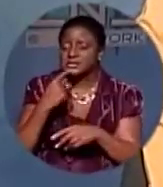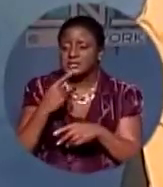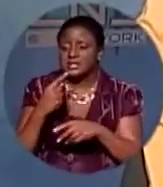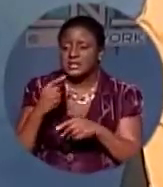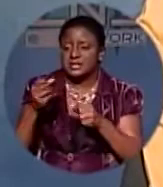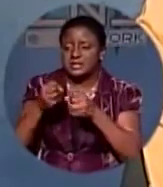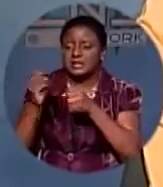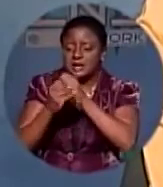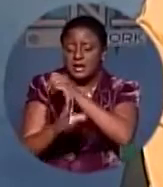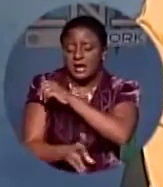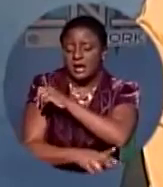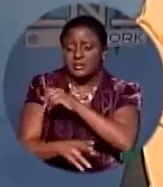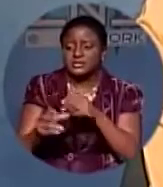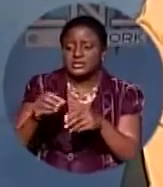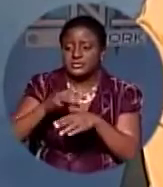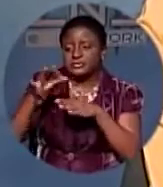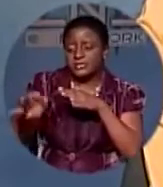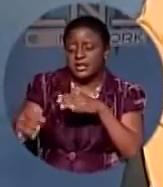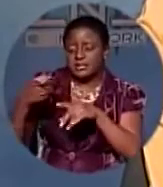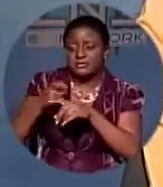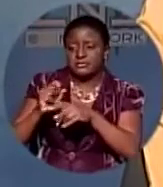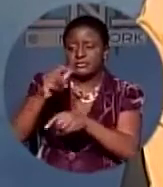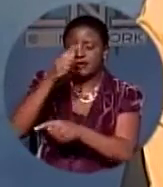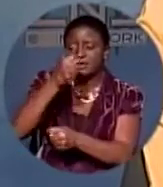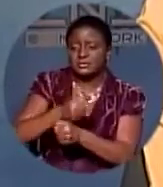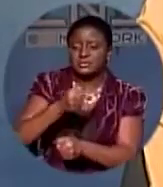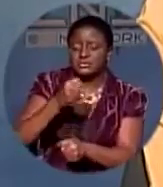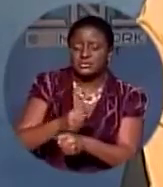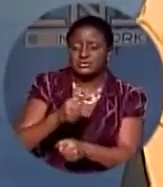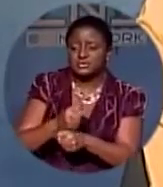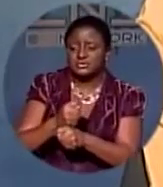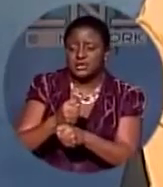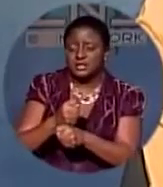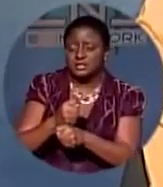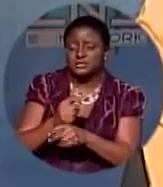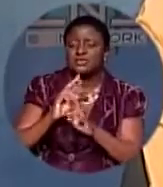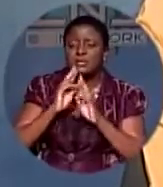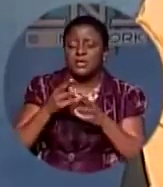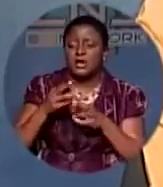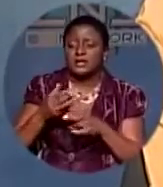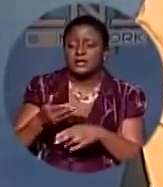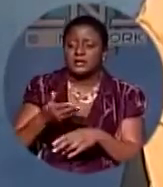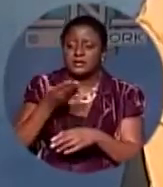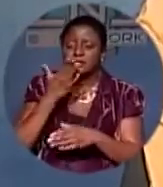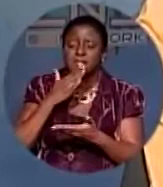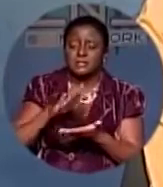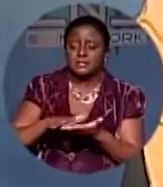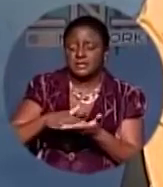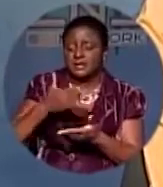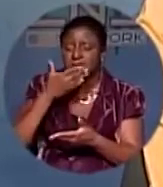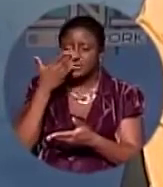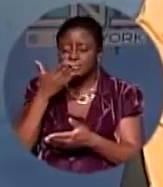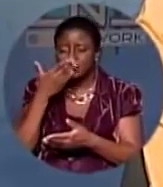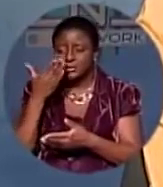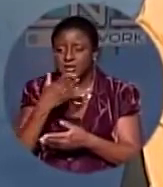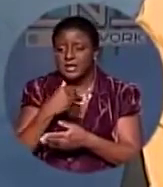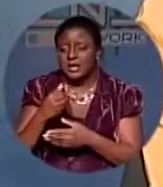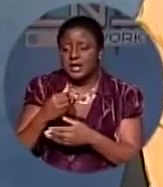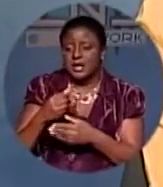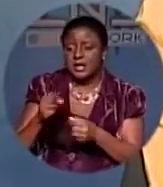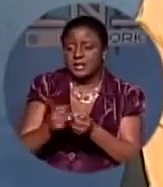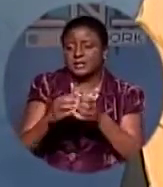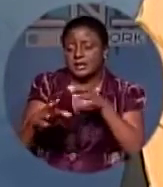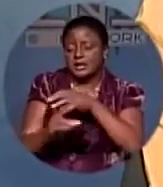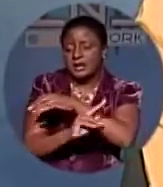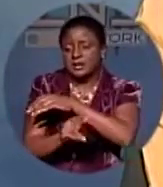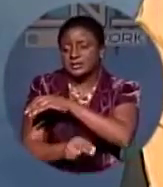wetlands. A reported foul odor and claims of uncovered garbage, and that residents are inundated by flies. Contractor Ricky Mackey